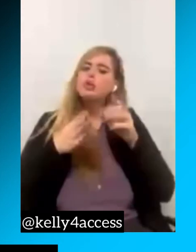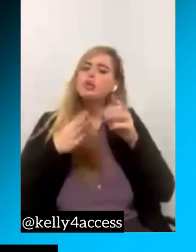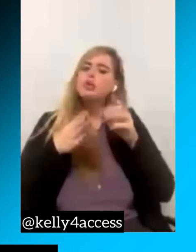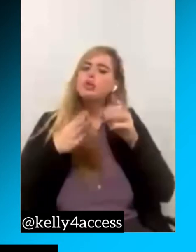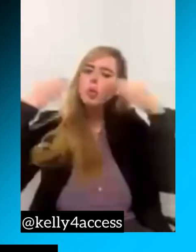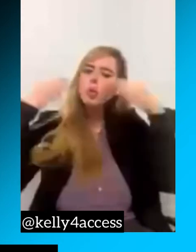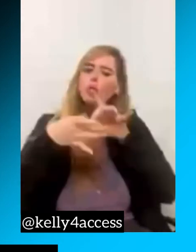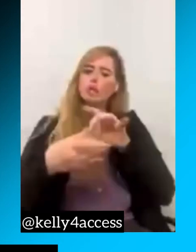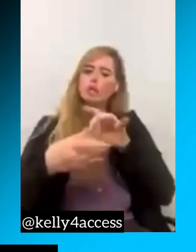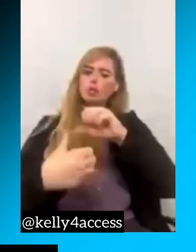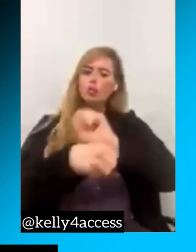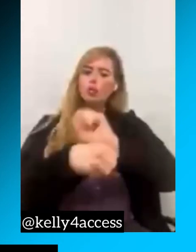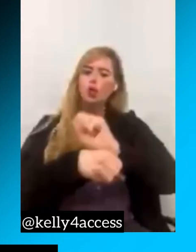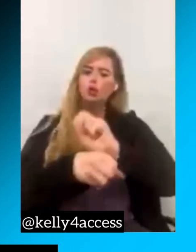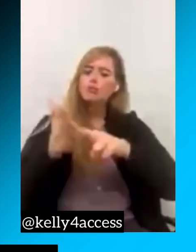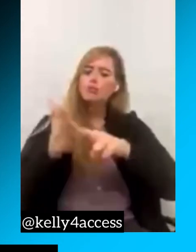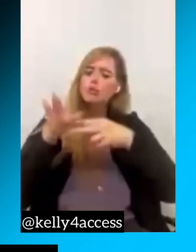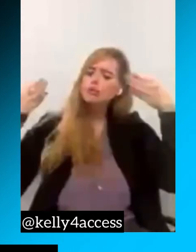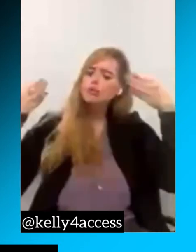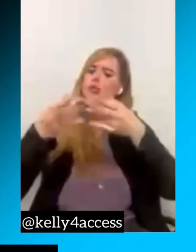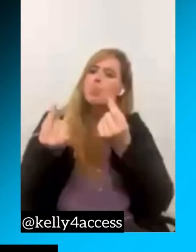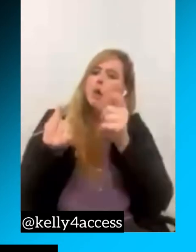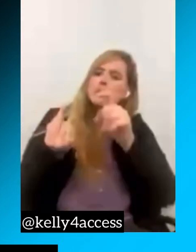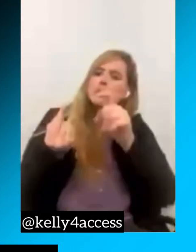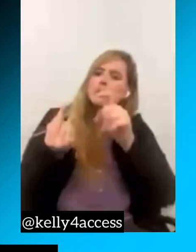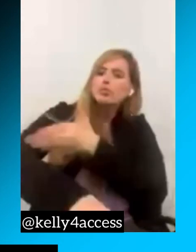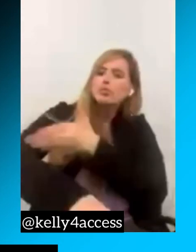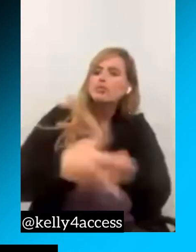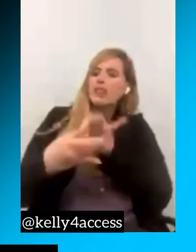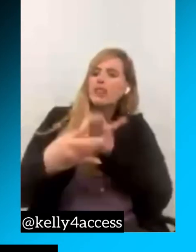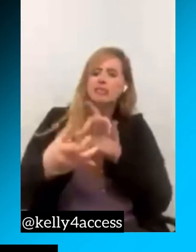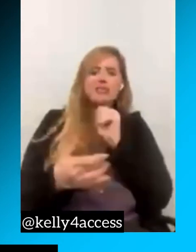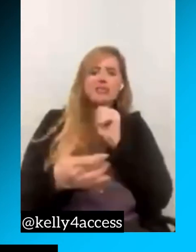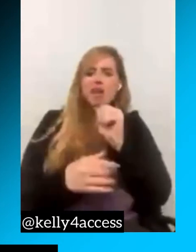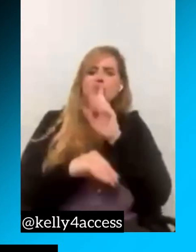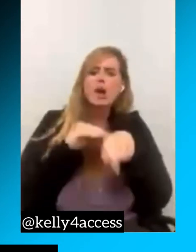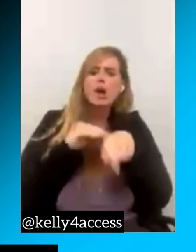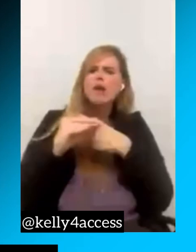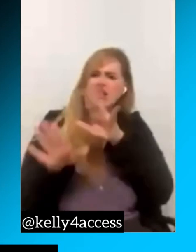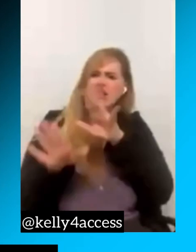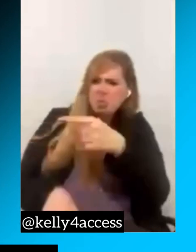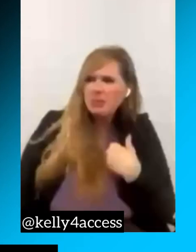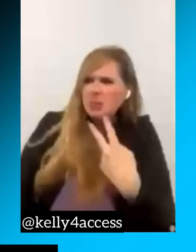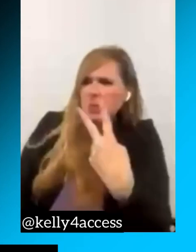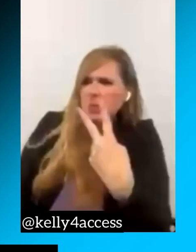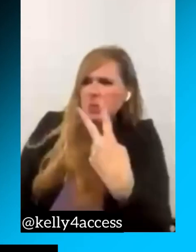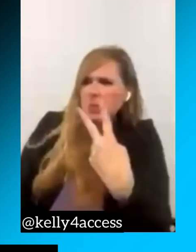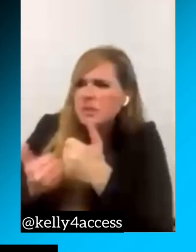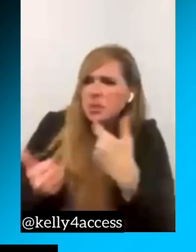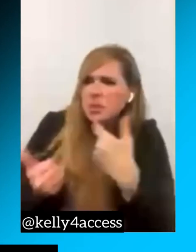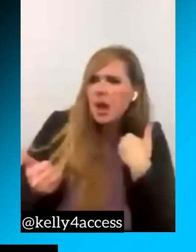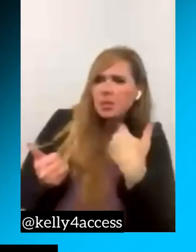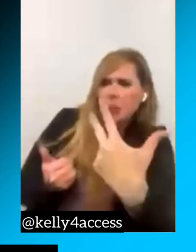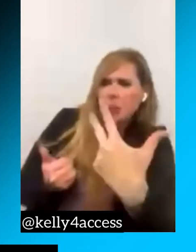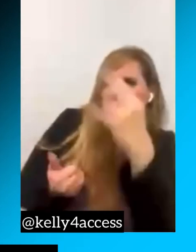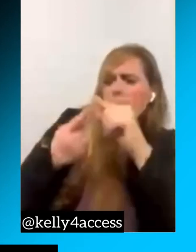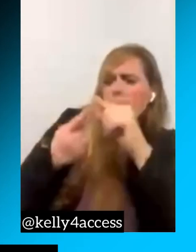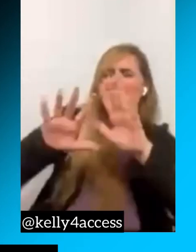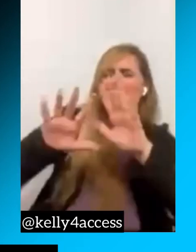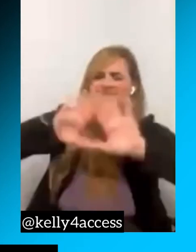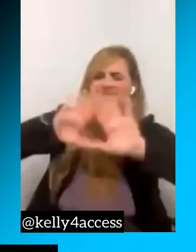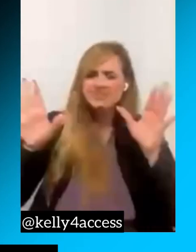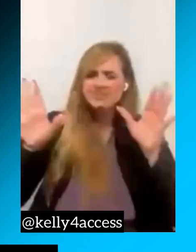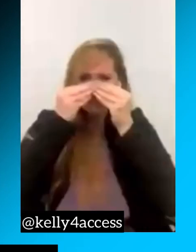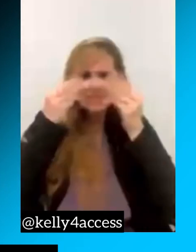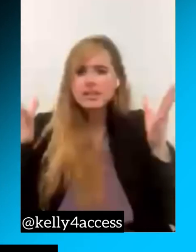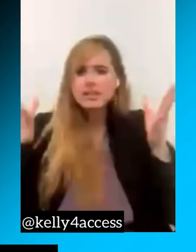structure of the relationship, which is what we talked a little bit about earlier. And again, it's kind of, for me, it's kind of, yeah,